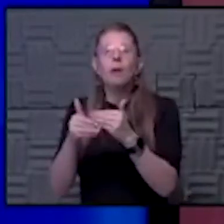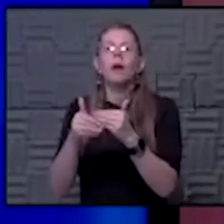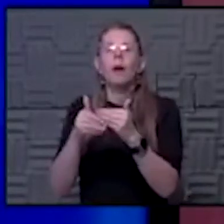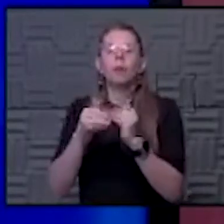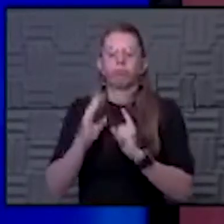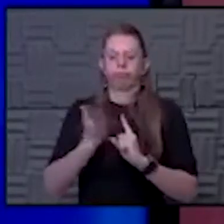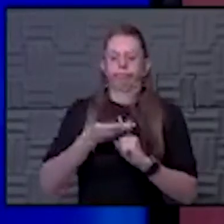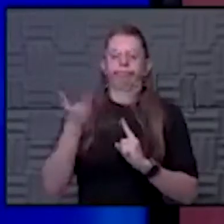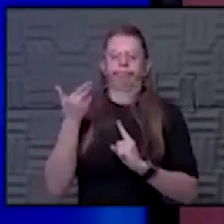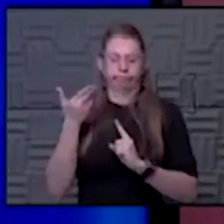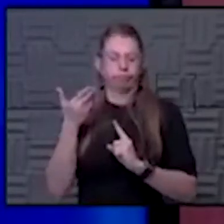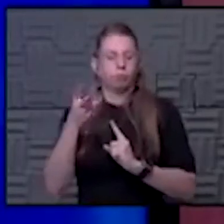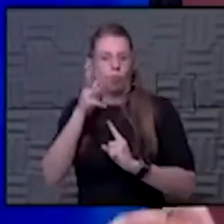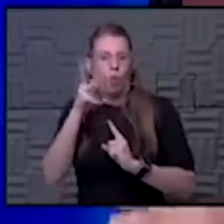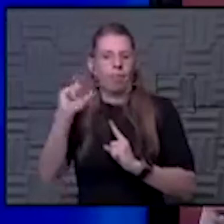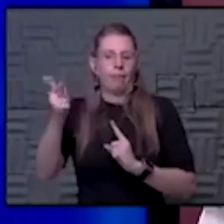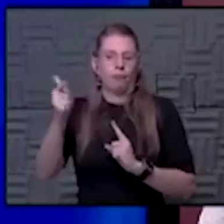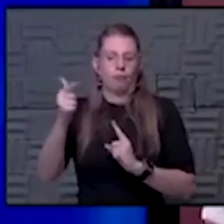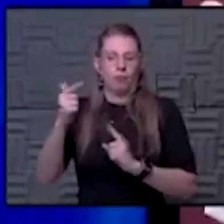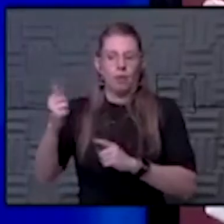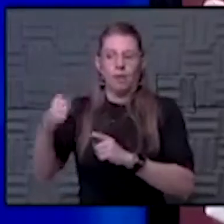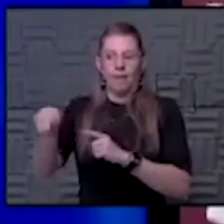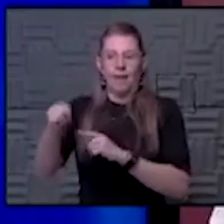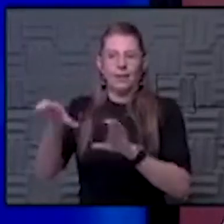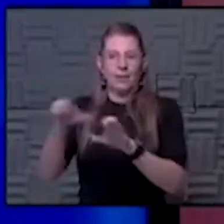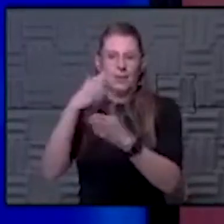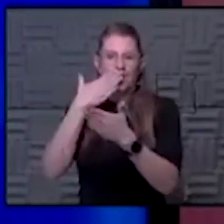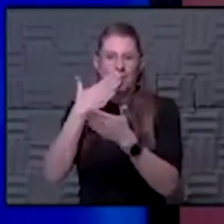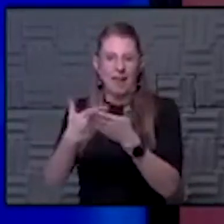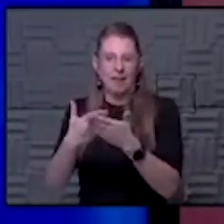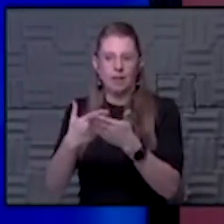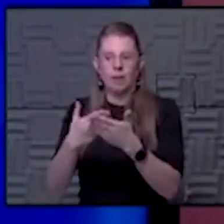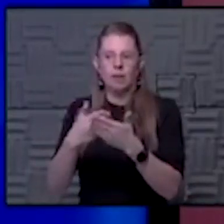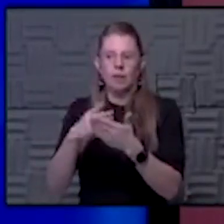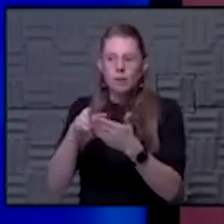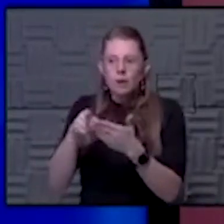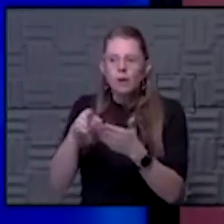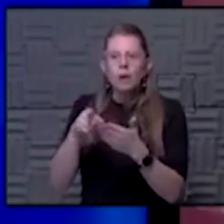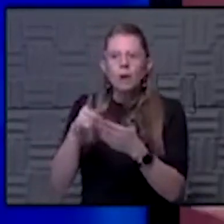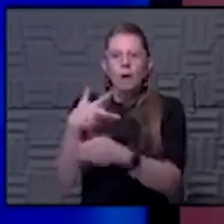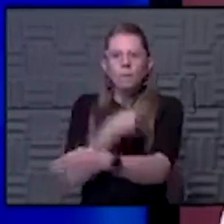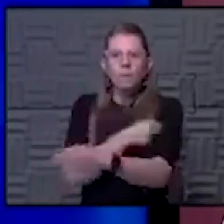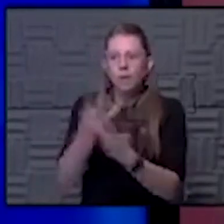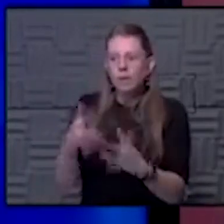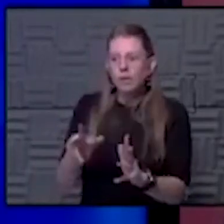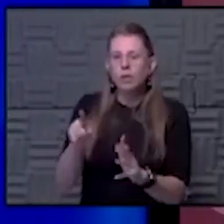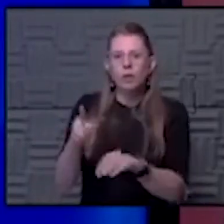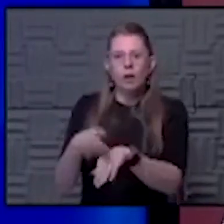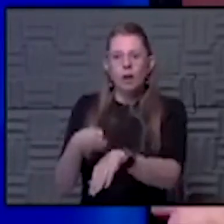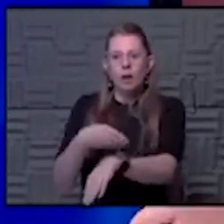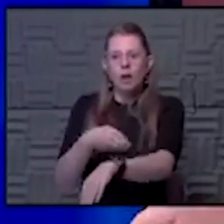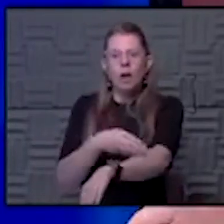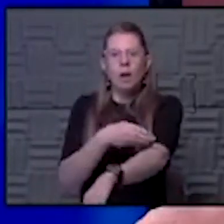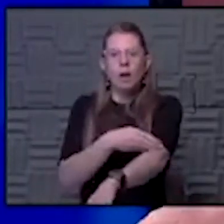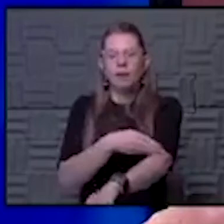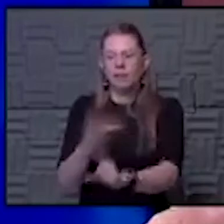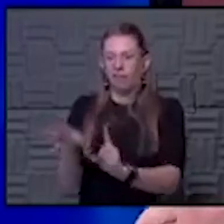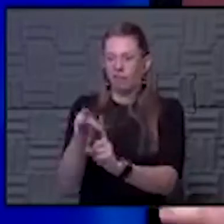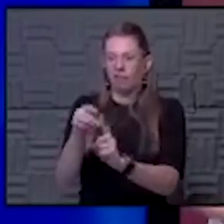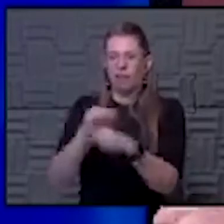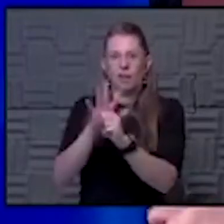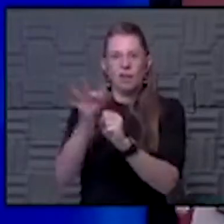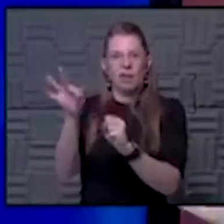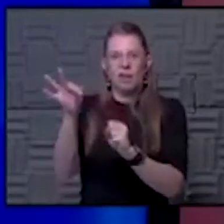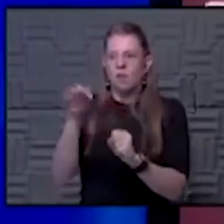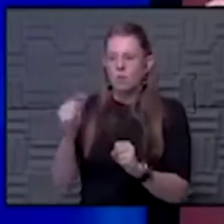time as people do well. I think we'll see very, very rapidly that those who are getting the vaccine don't get COVID-19,